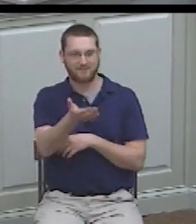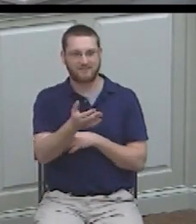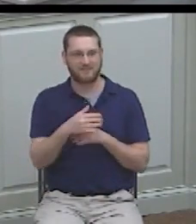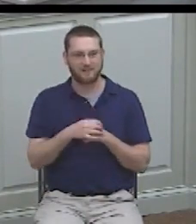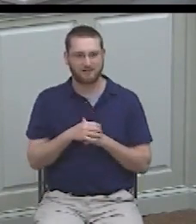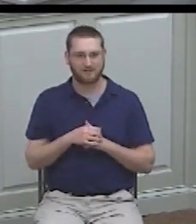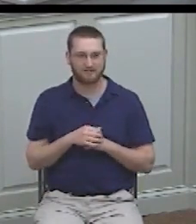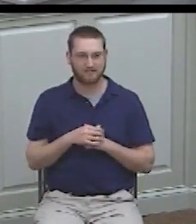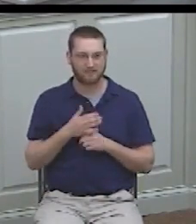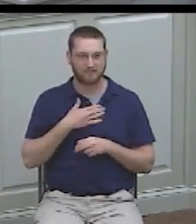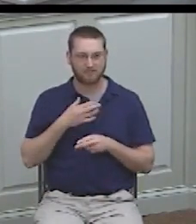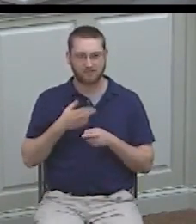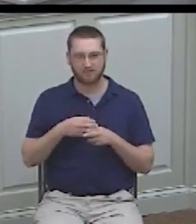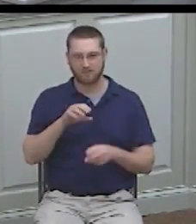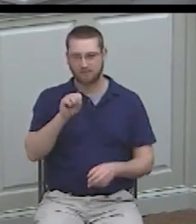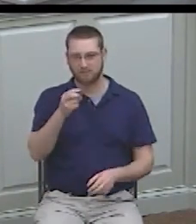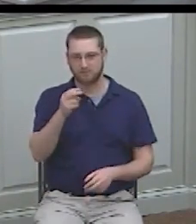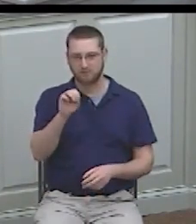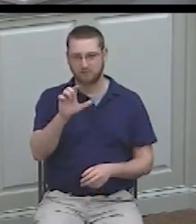I'm Shelby